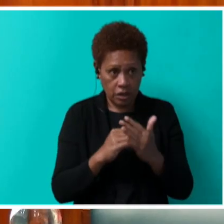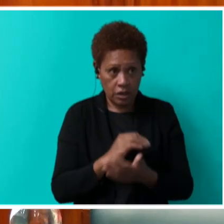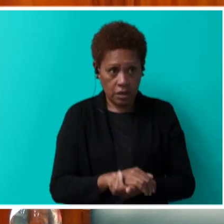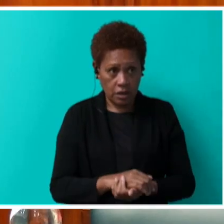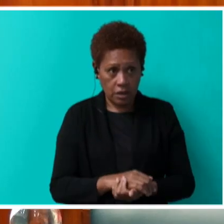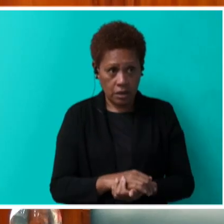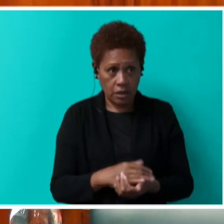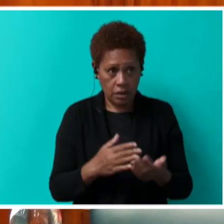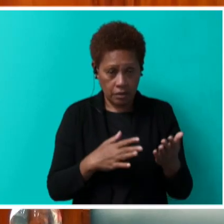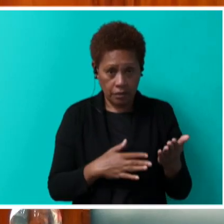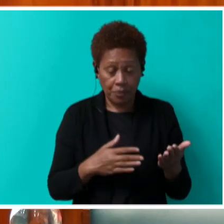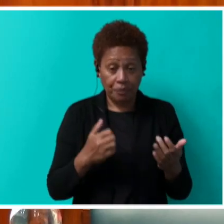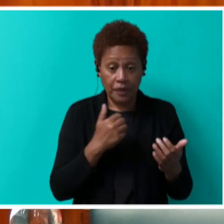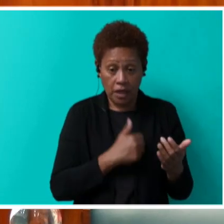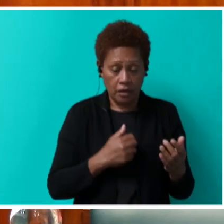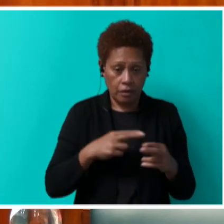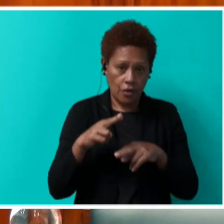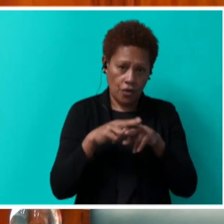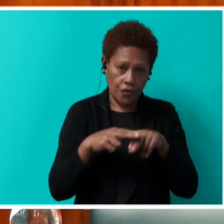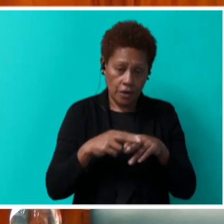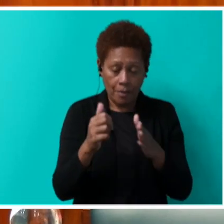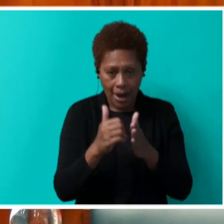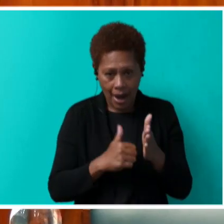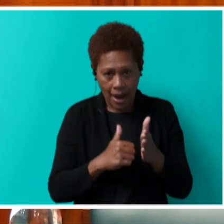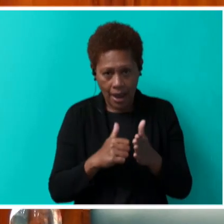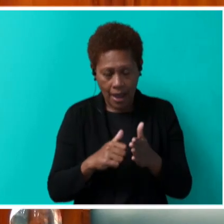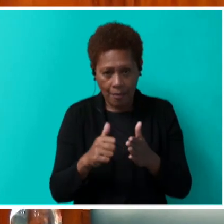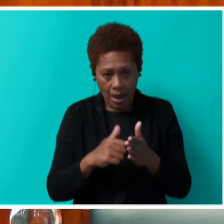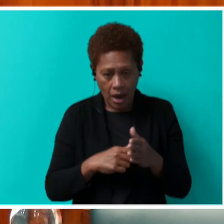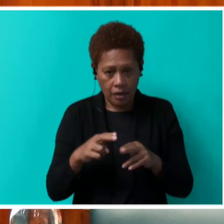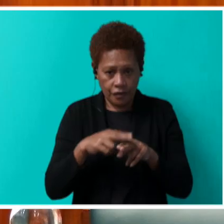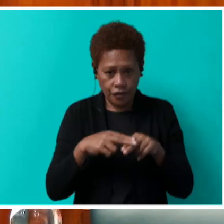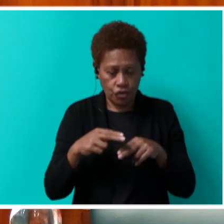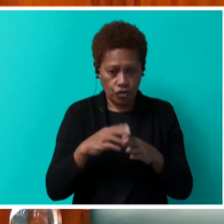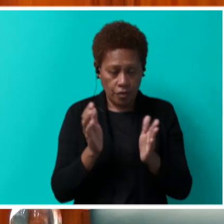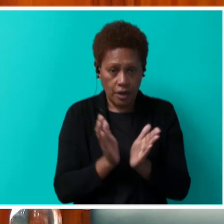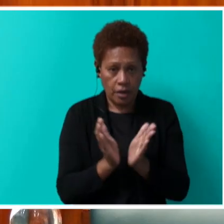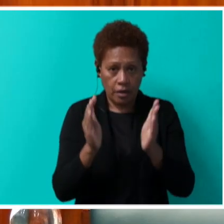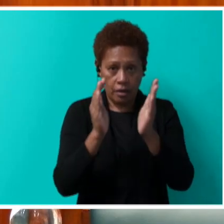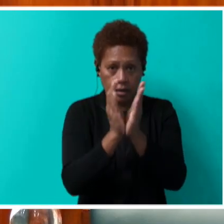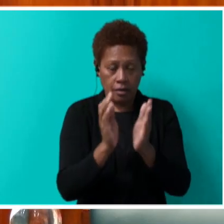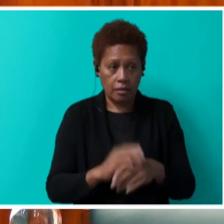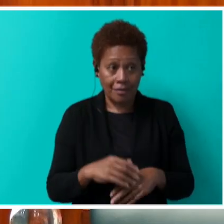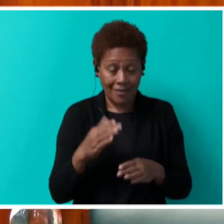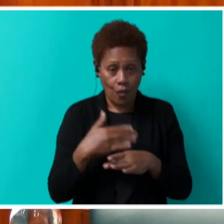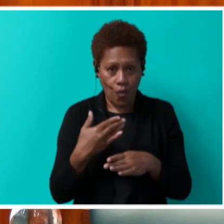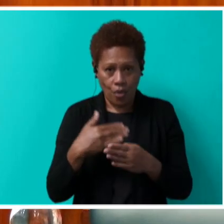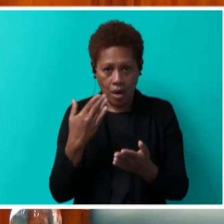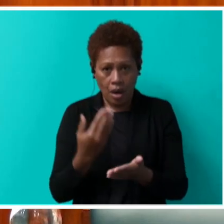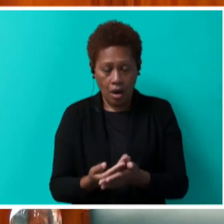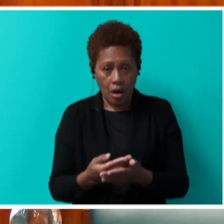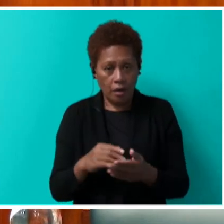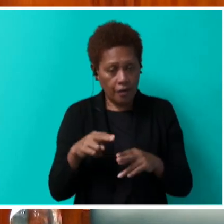buy and enjoy your Fiji pineapple. We are working on your Fiji banana. We